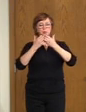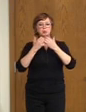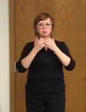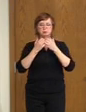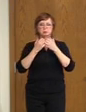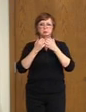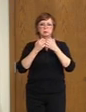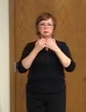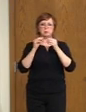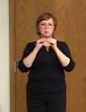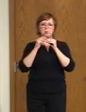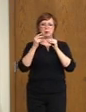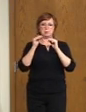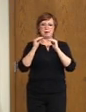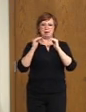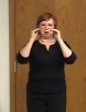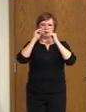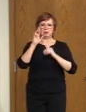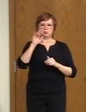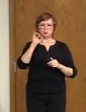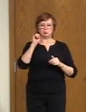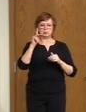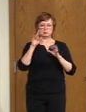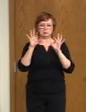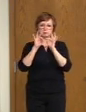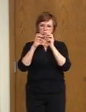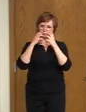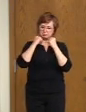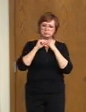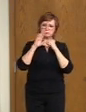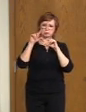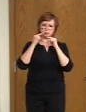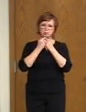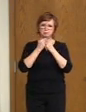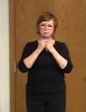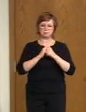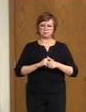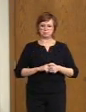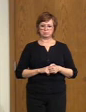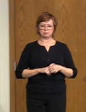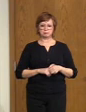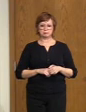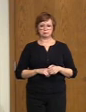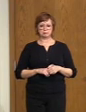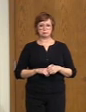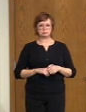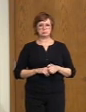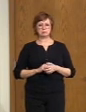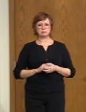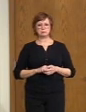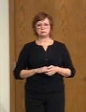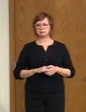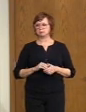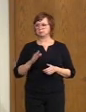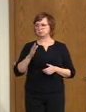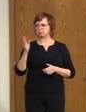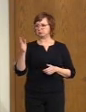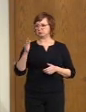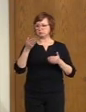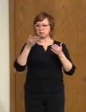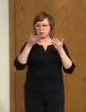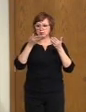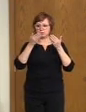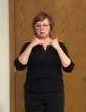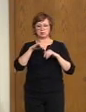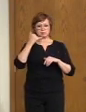important to have an appropriate sequencing for Indigenous populations as we move forward. Thank you. We'll take our